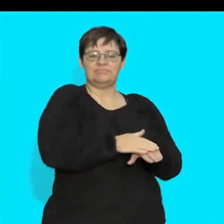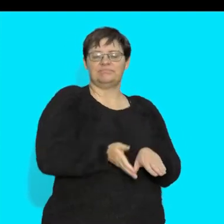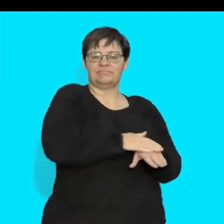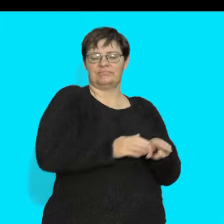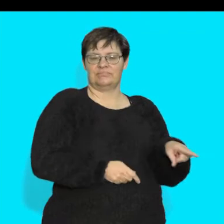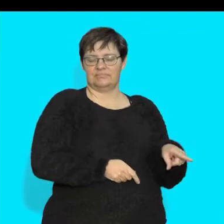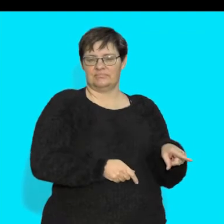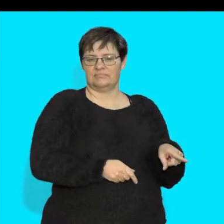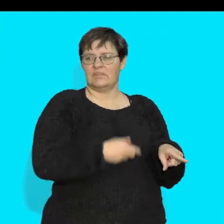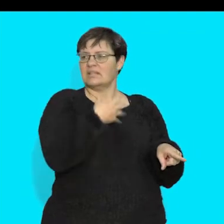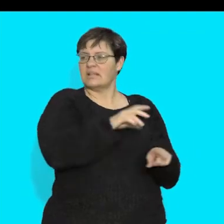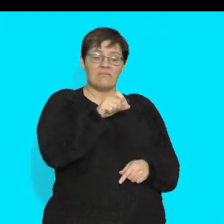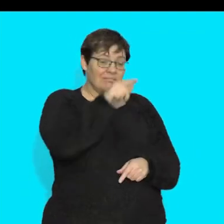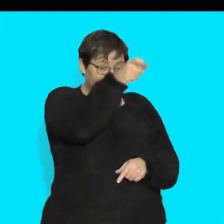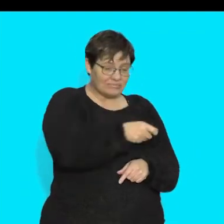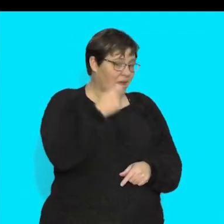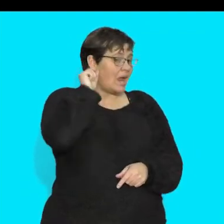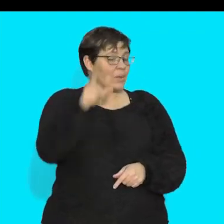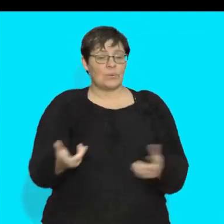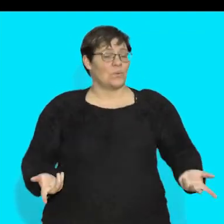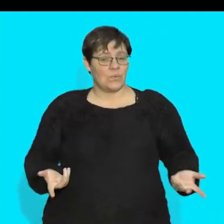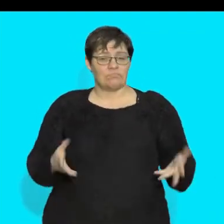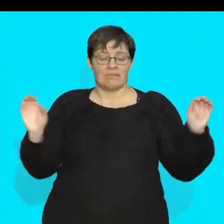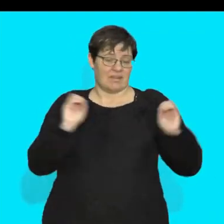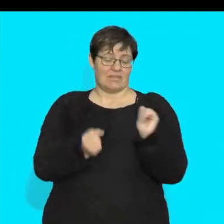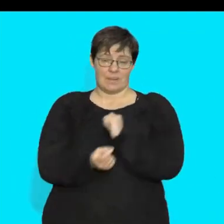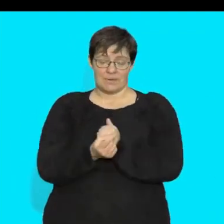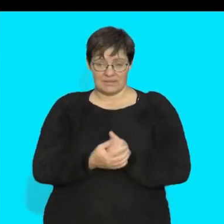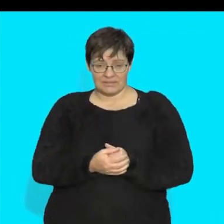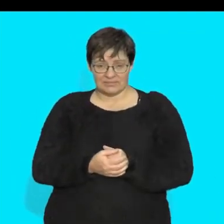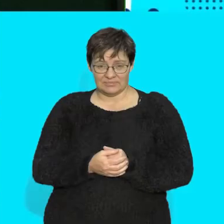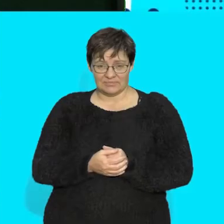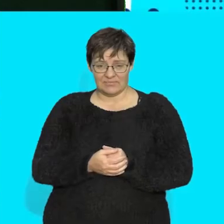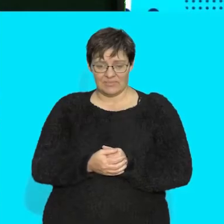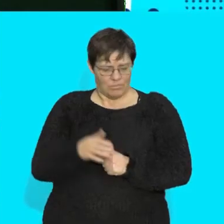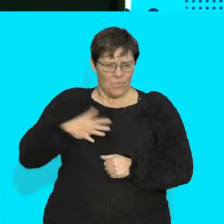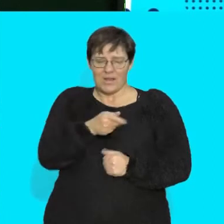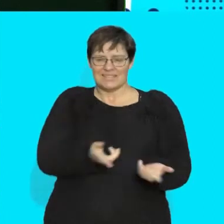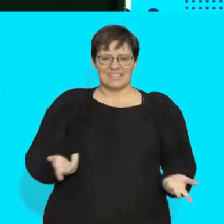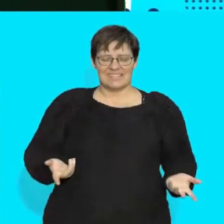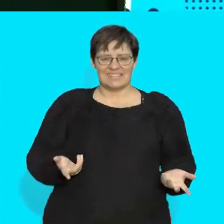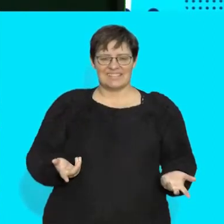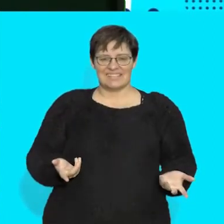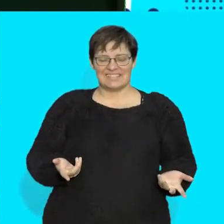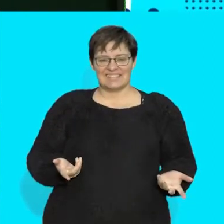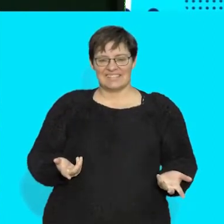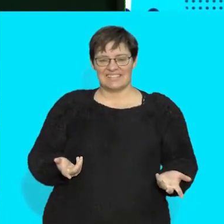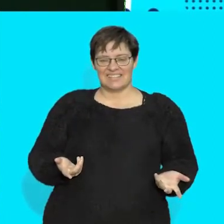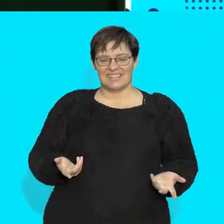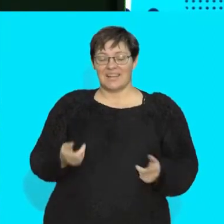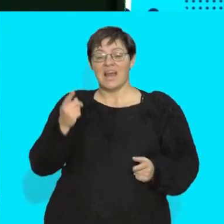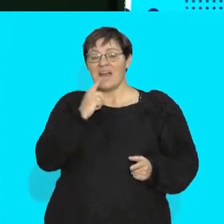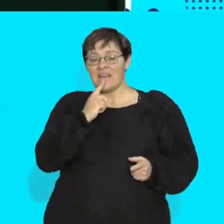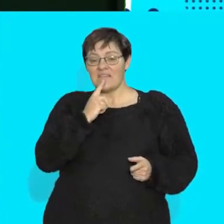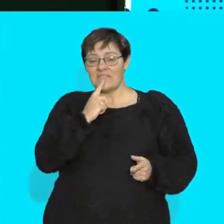depositing on, and this silver here would just be ignored. Nothing would really happen. And that's not what we want.